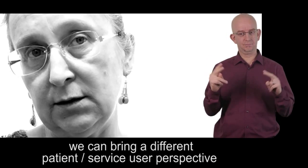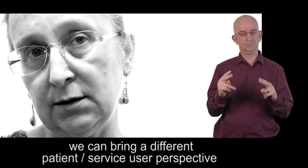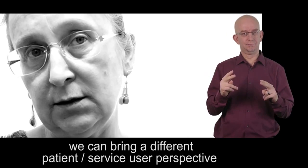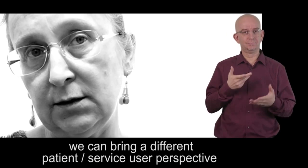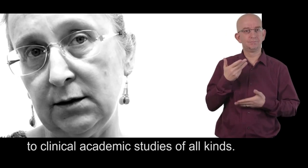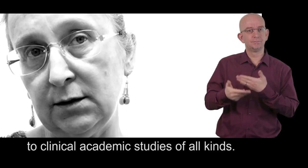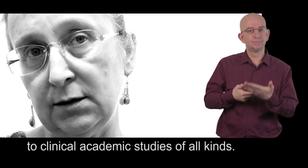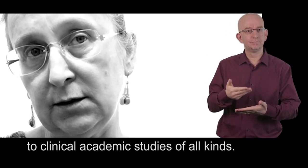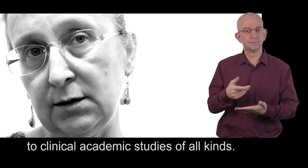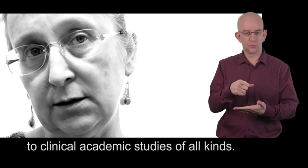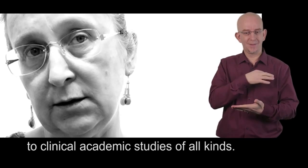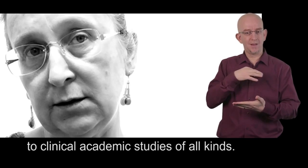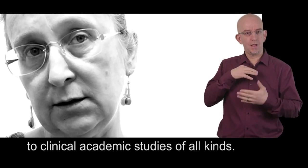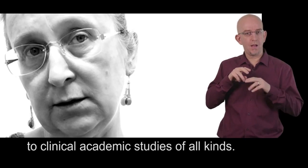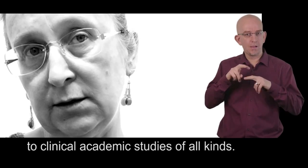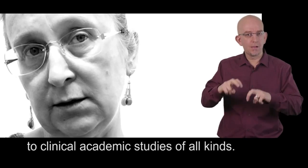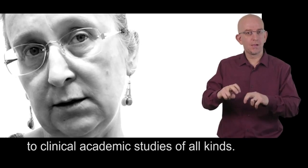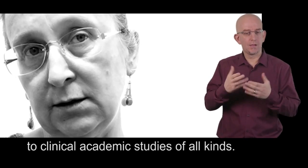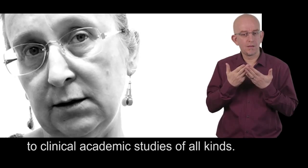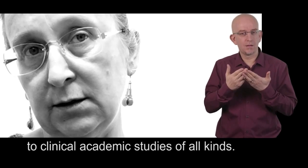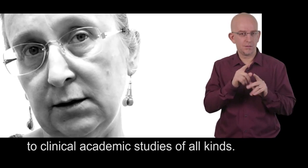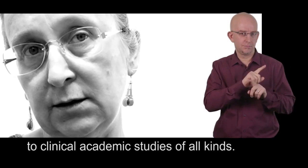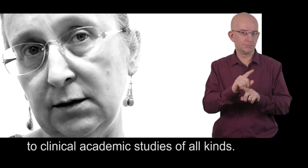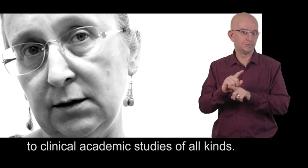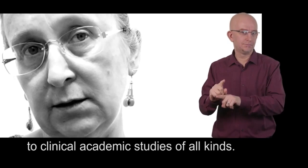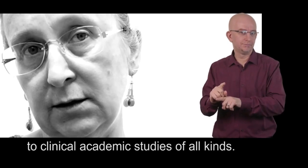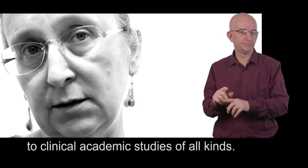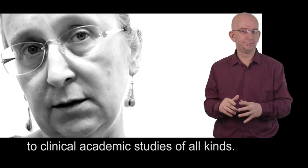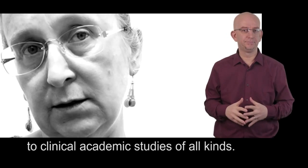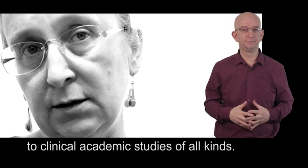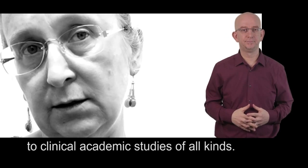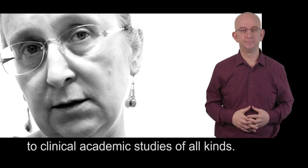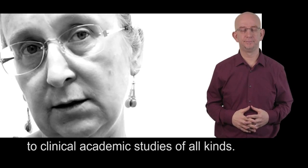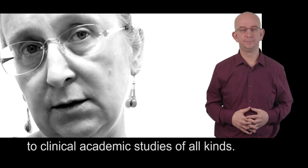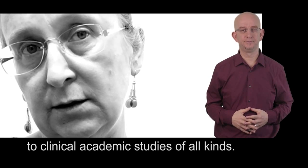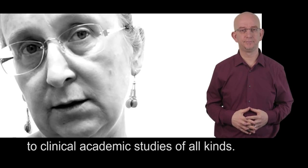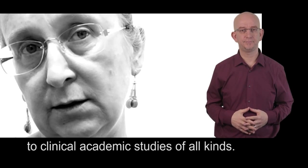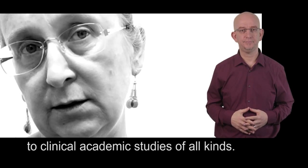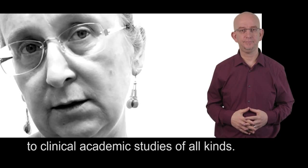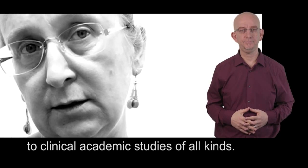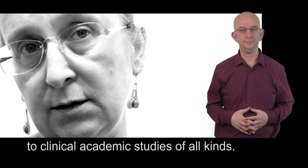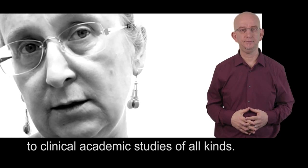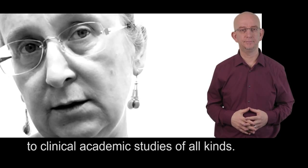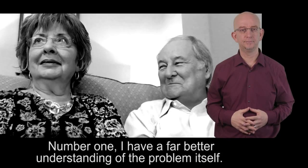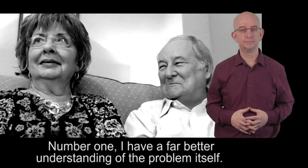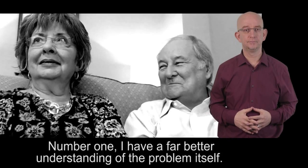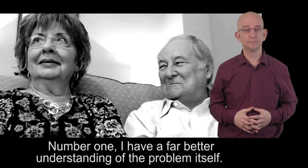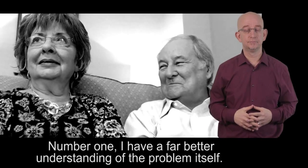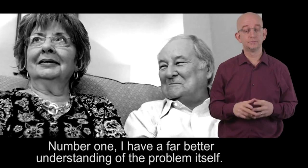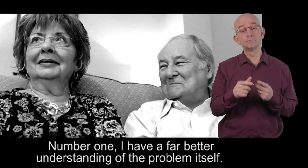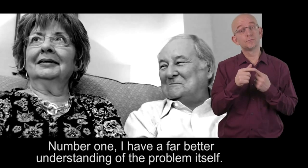perspective to clinical academic studies of all kinds